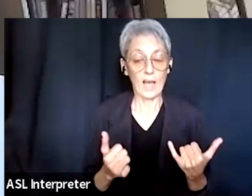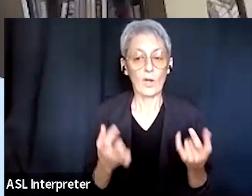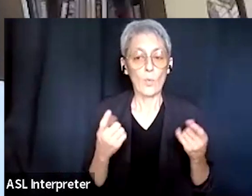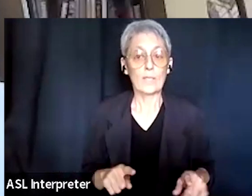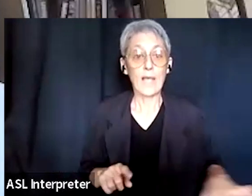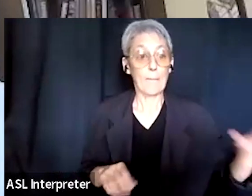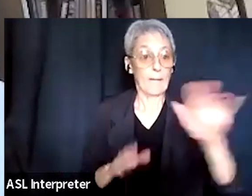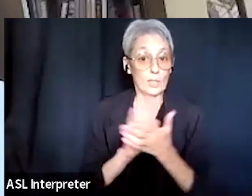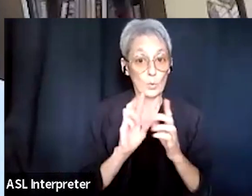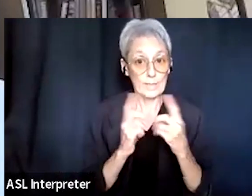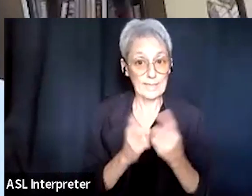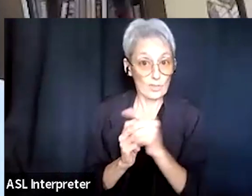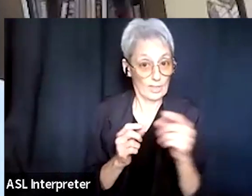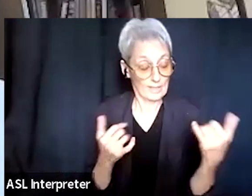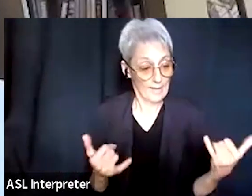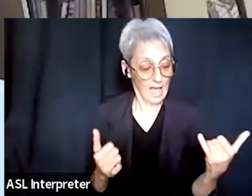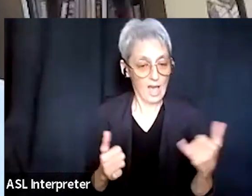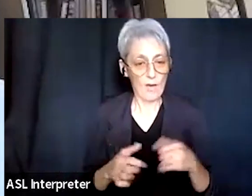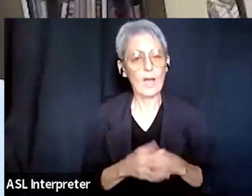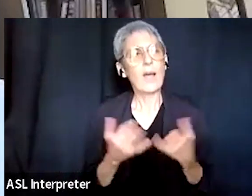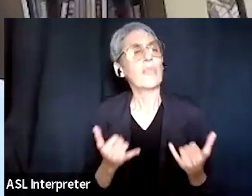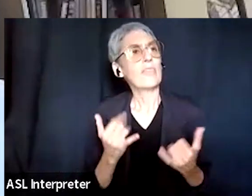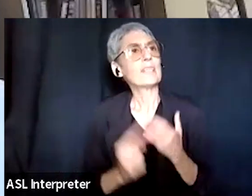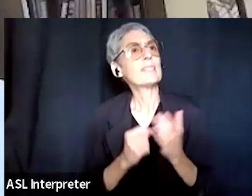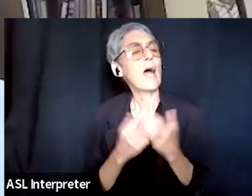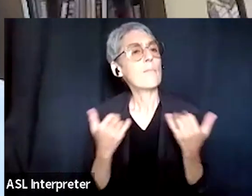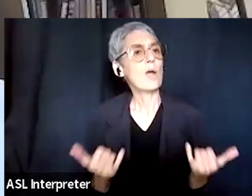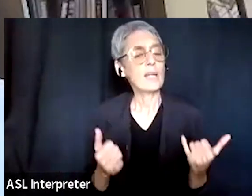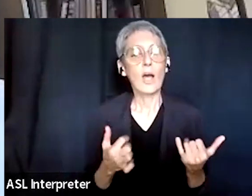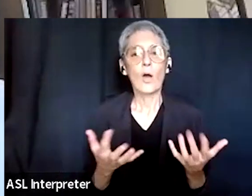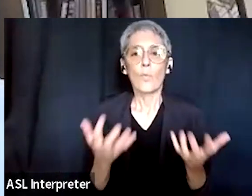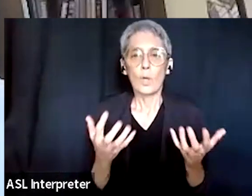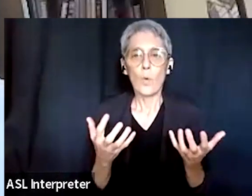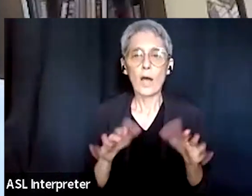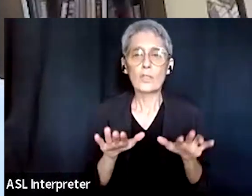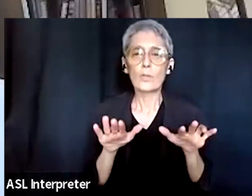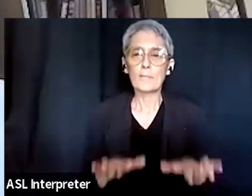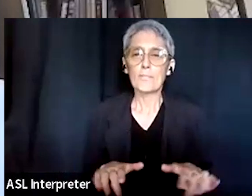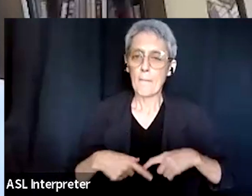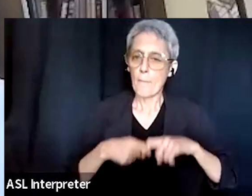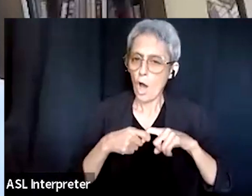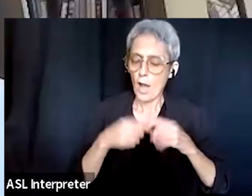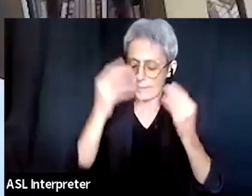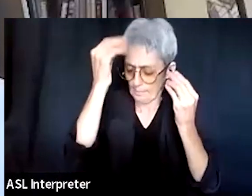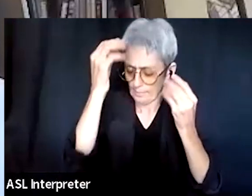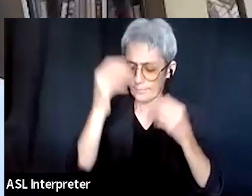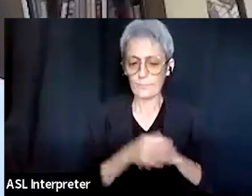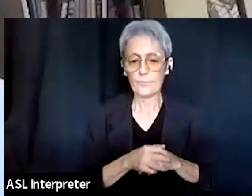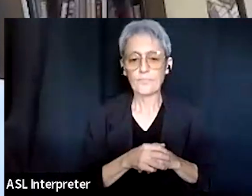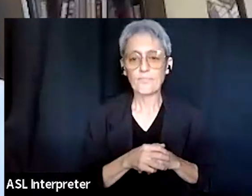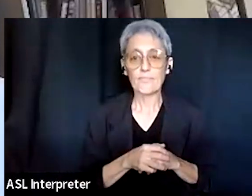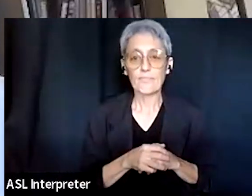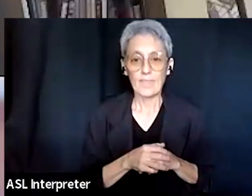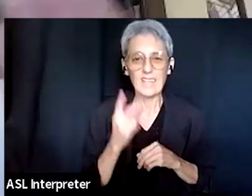districts, where we want to take a beat, look at and integrate all of the evidence we